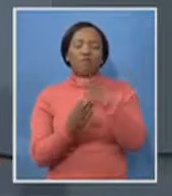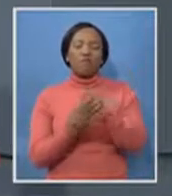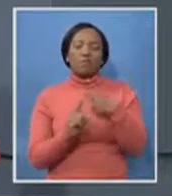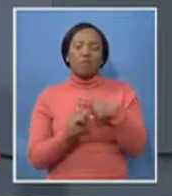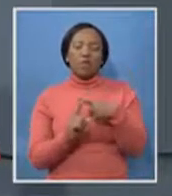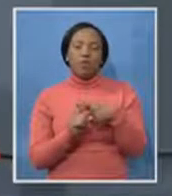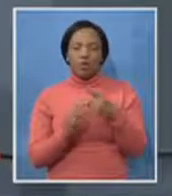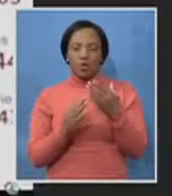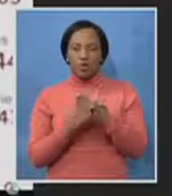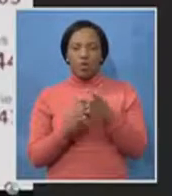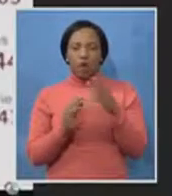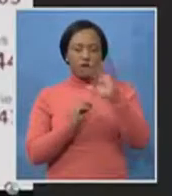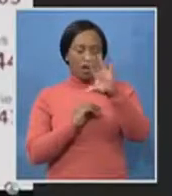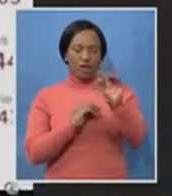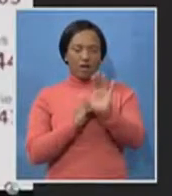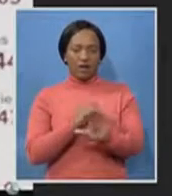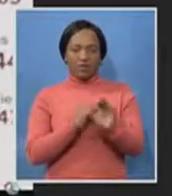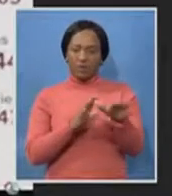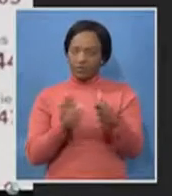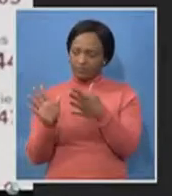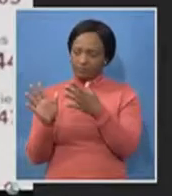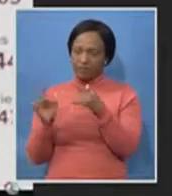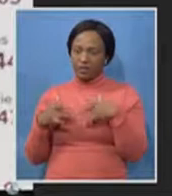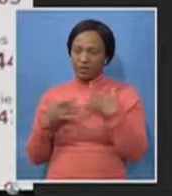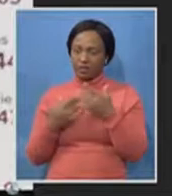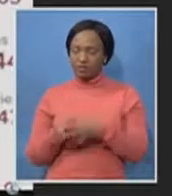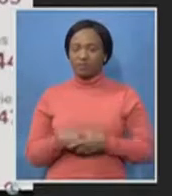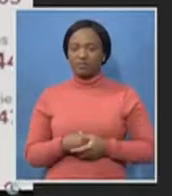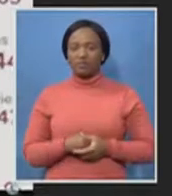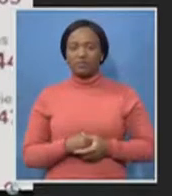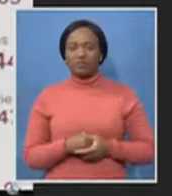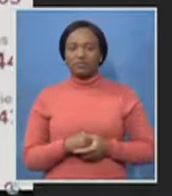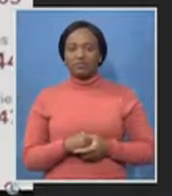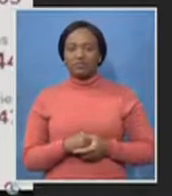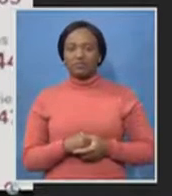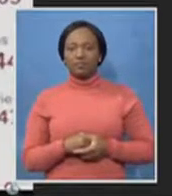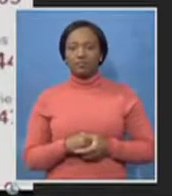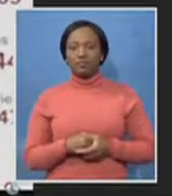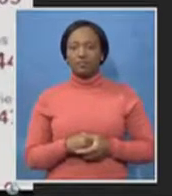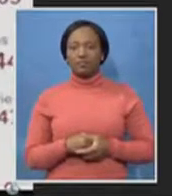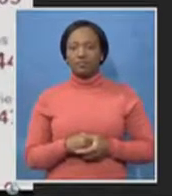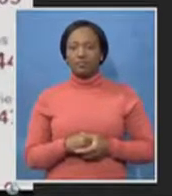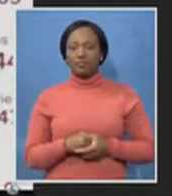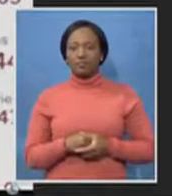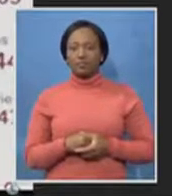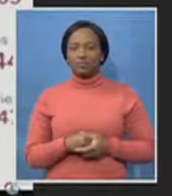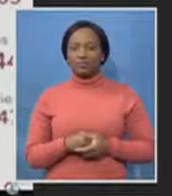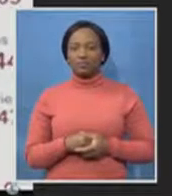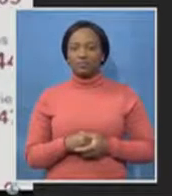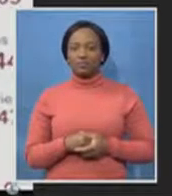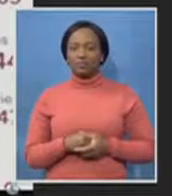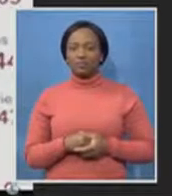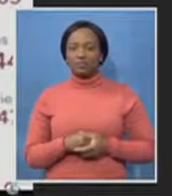there live. Vaccine is an interesting one, because if there's an available vaccine